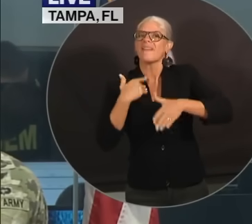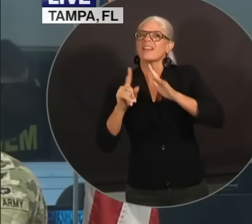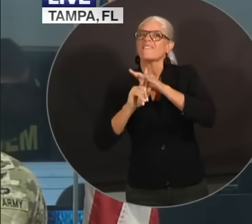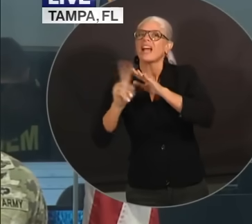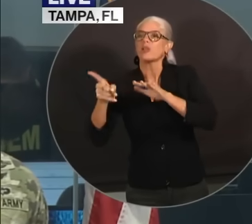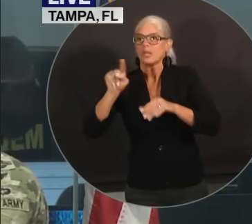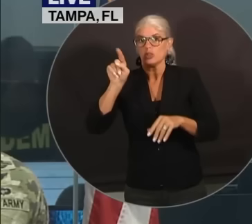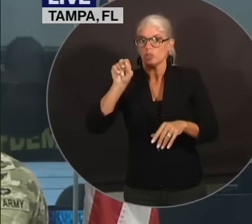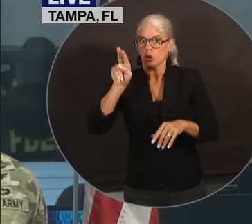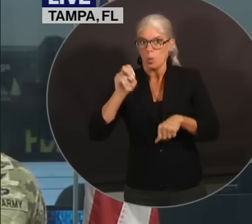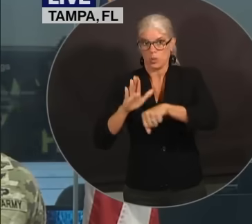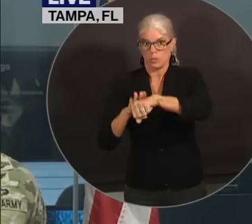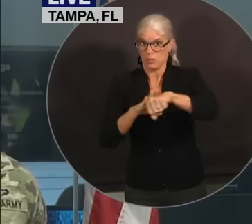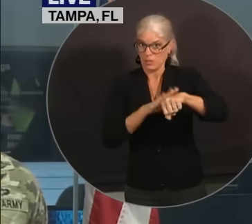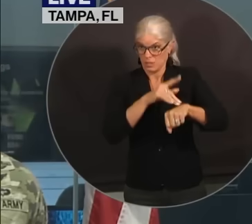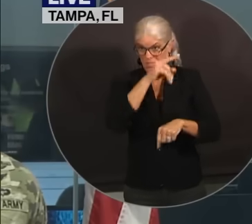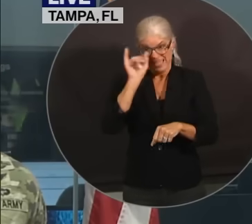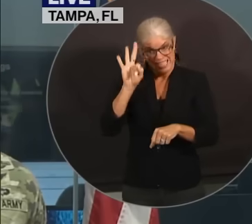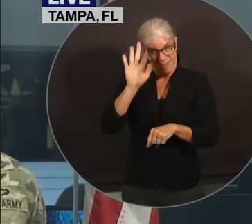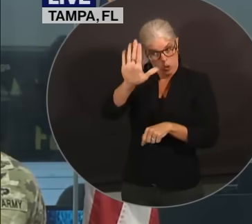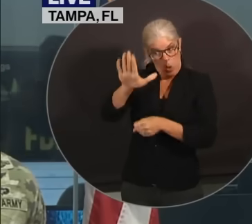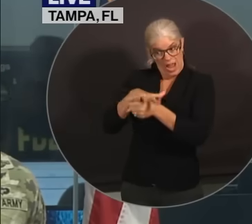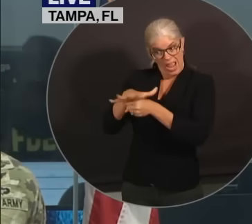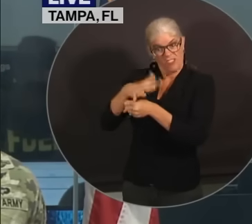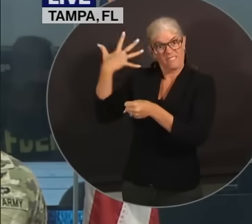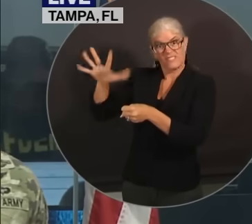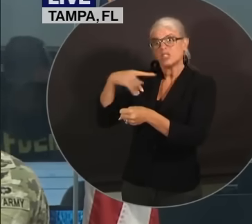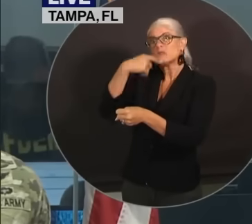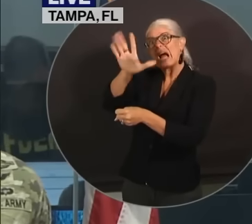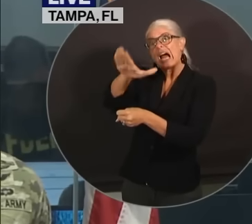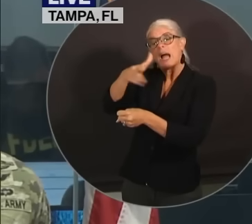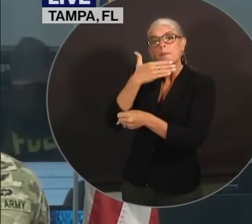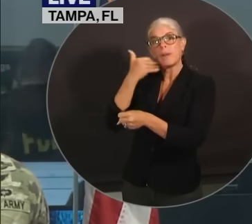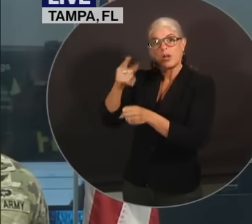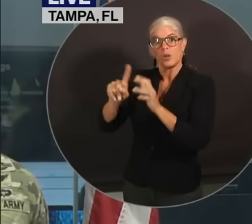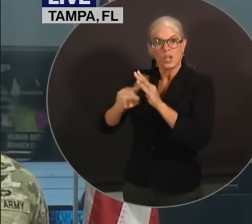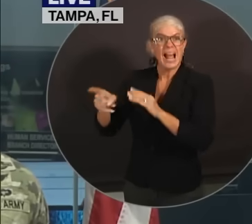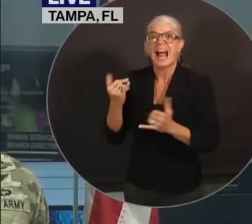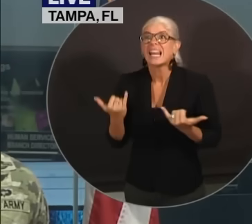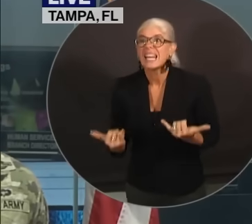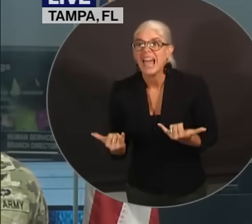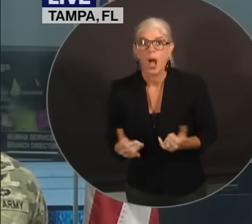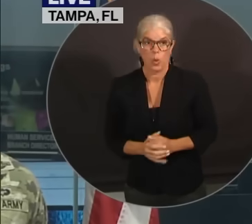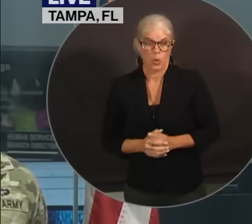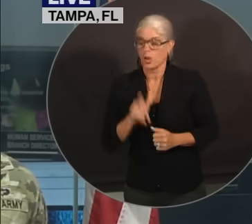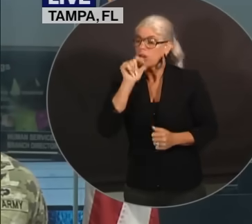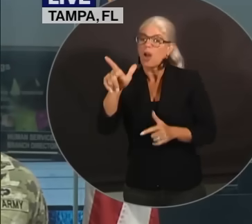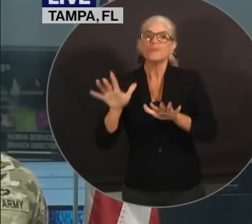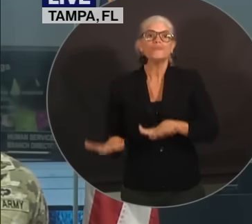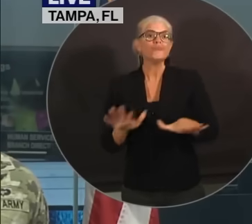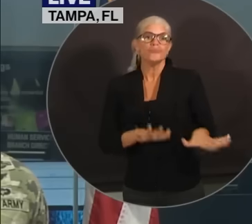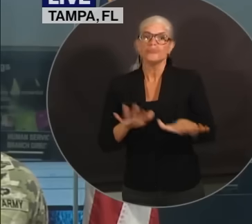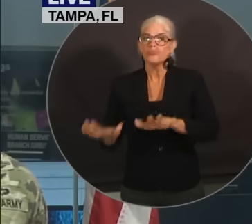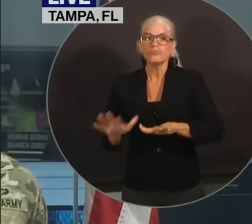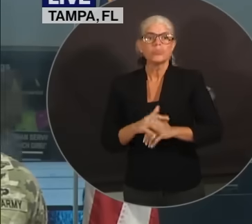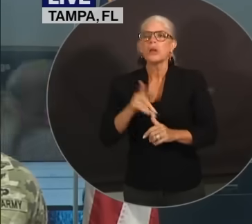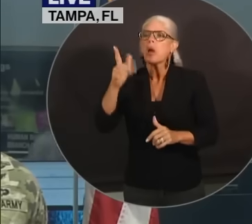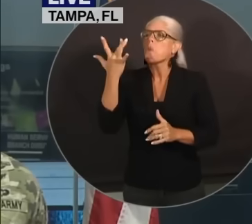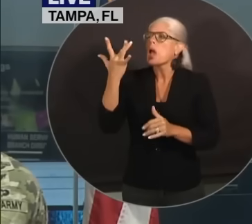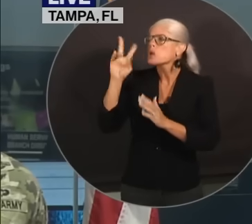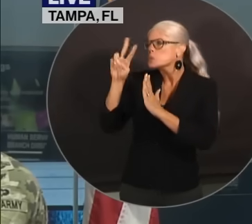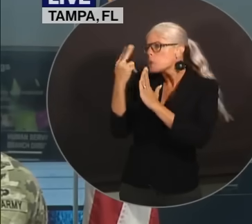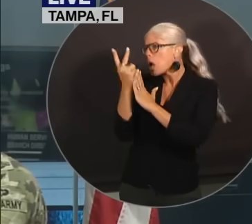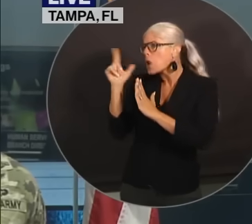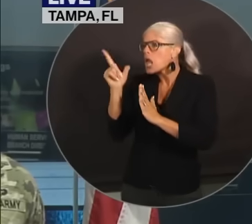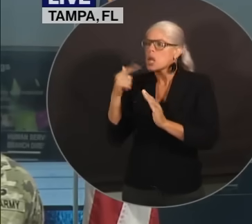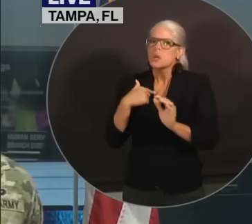told to evacuate, you do have time to do it now, so do it. But don't wait another 6 hours, 7 hours and say, oh, man, this thing looks big,